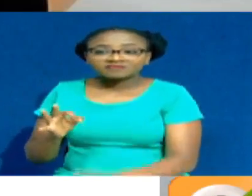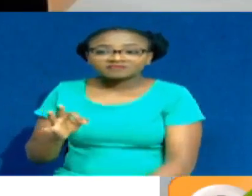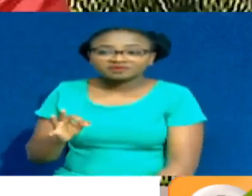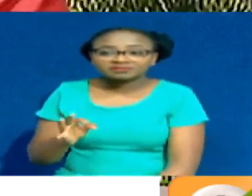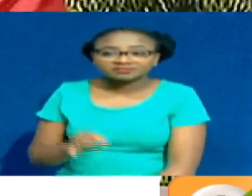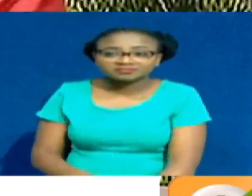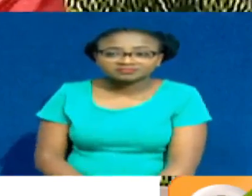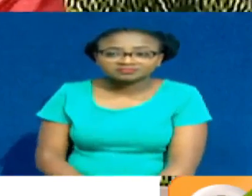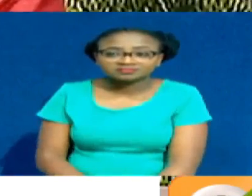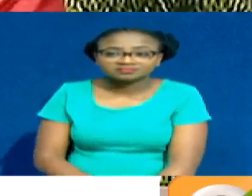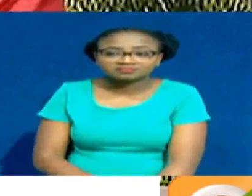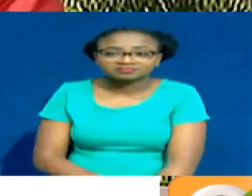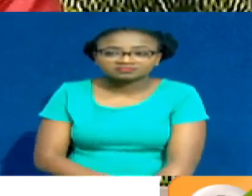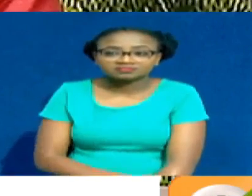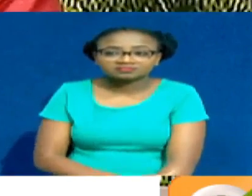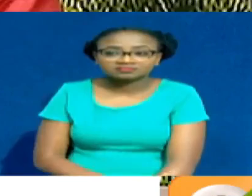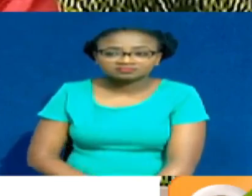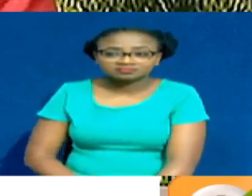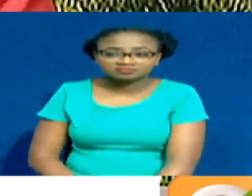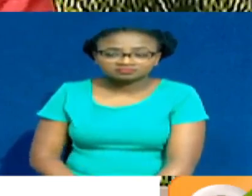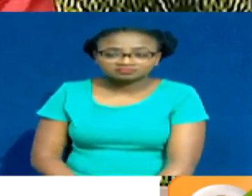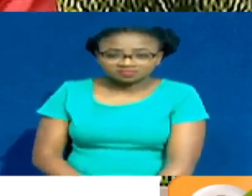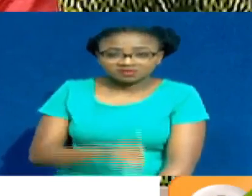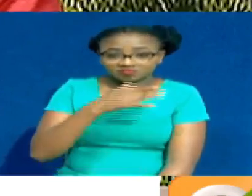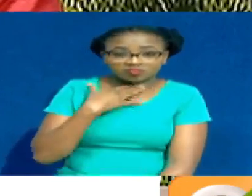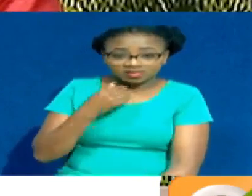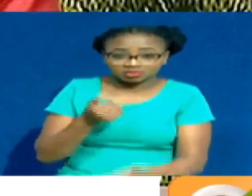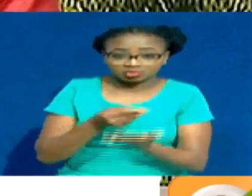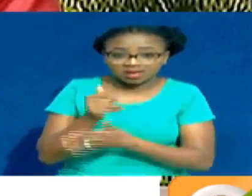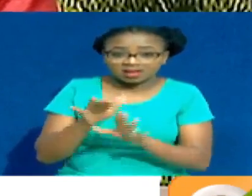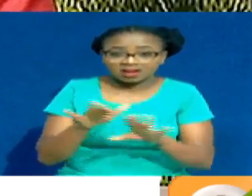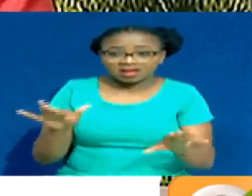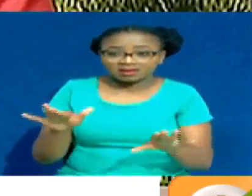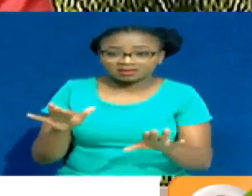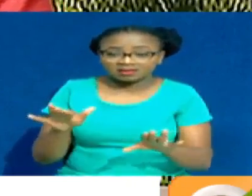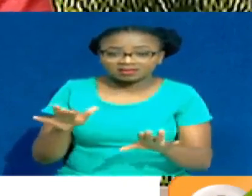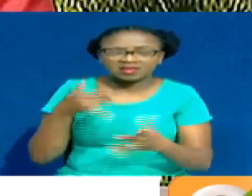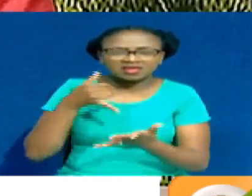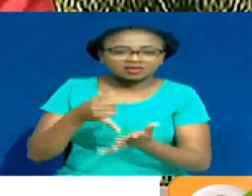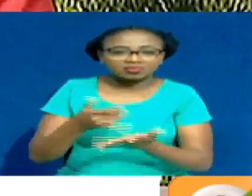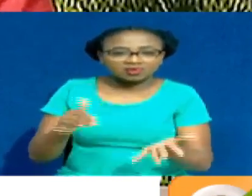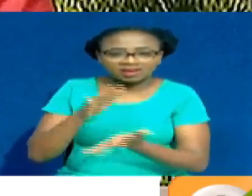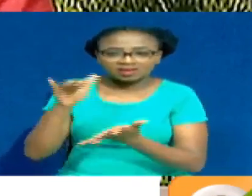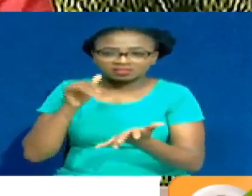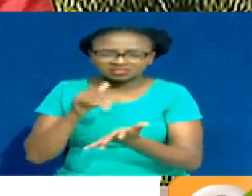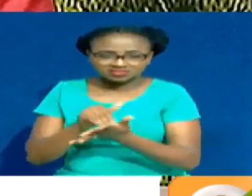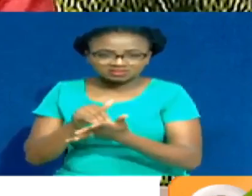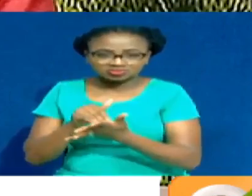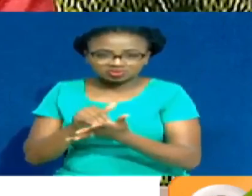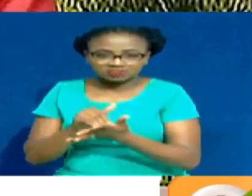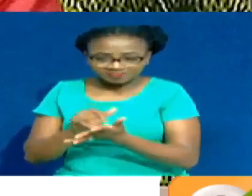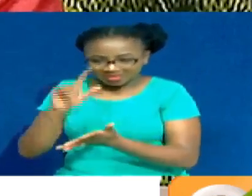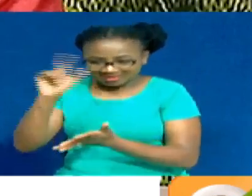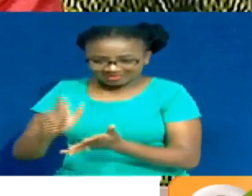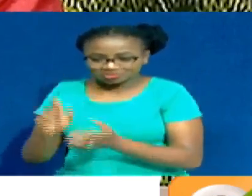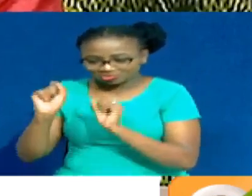your land parcel, the one you're interested in buying, is housed in the central registry, you can go manual. You can go